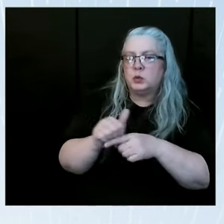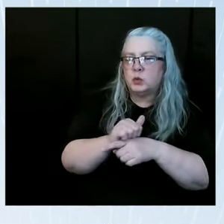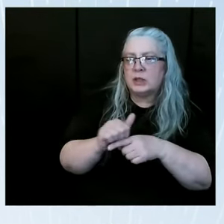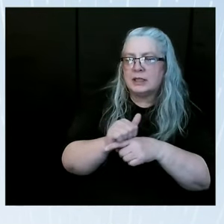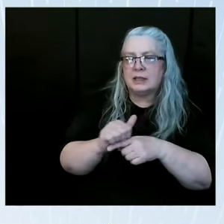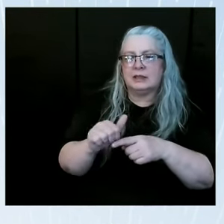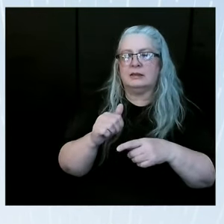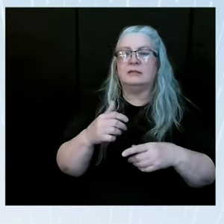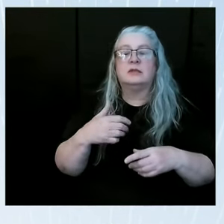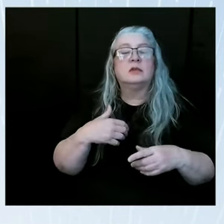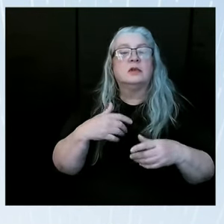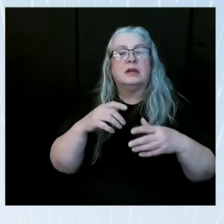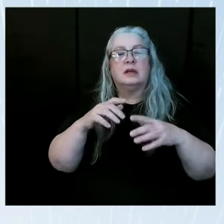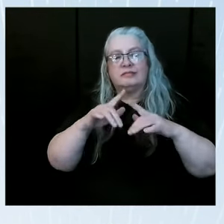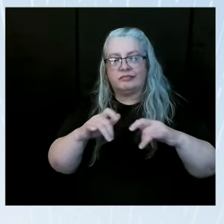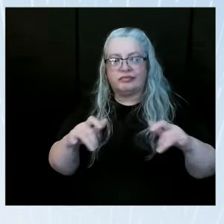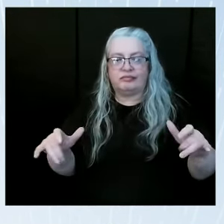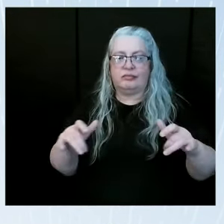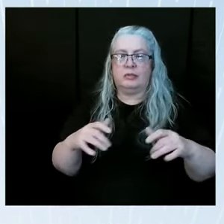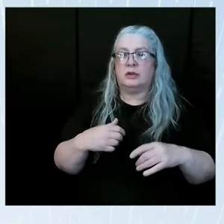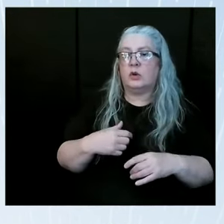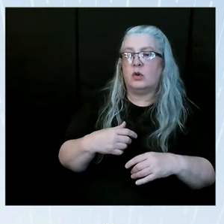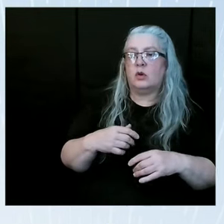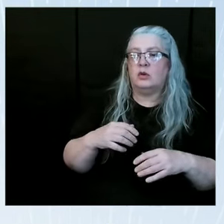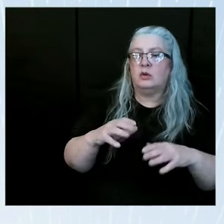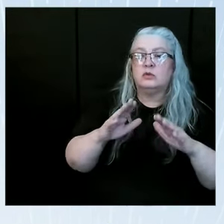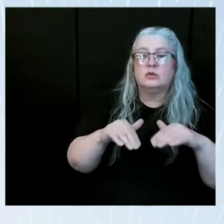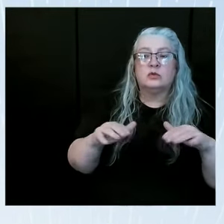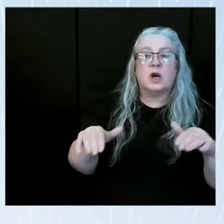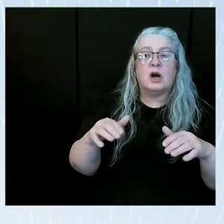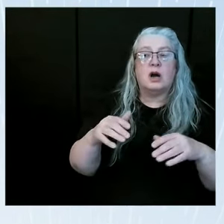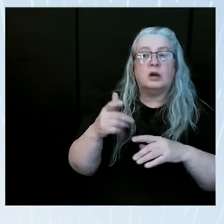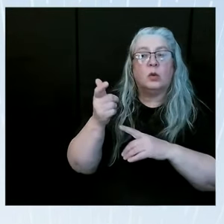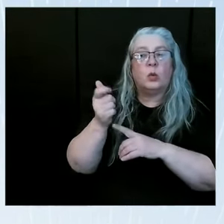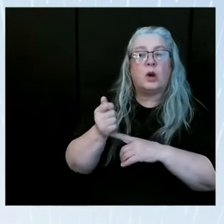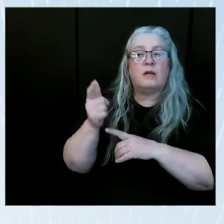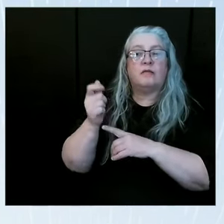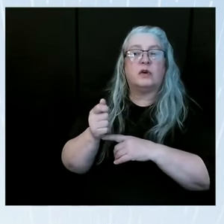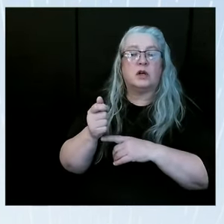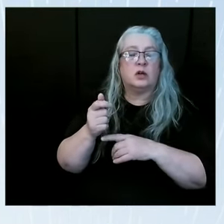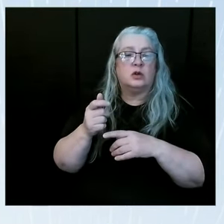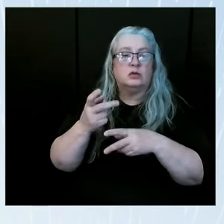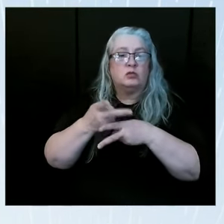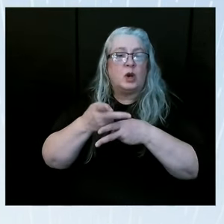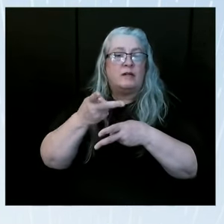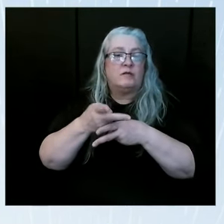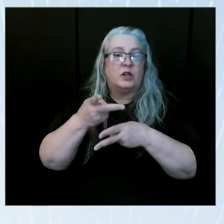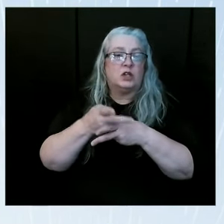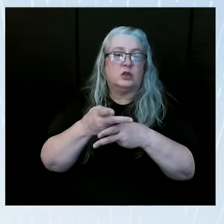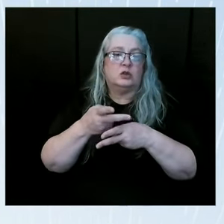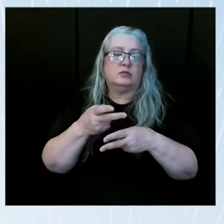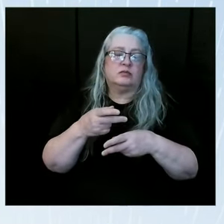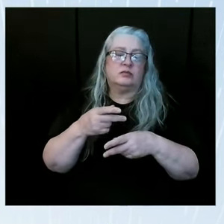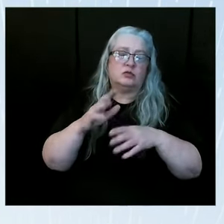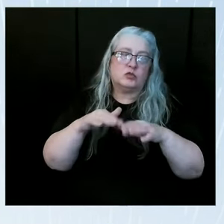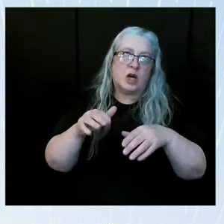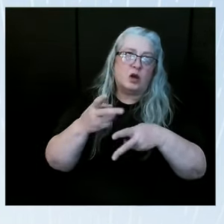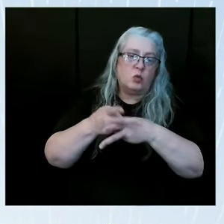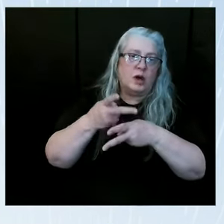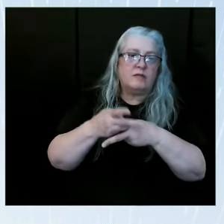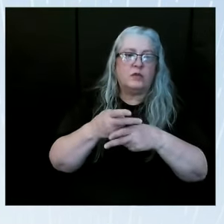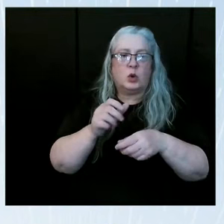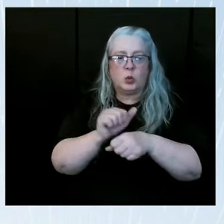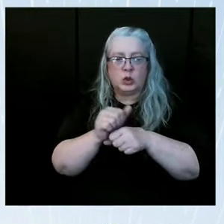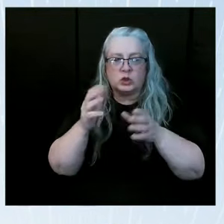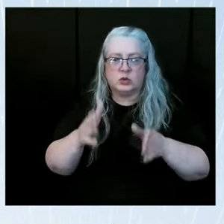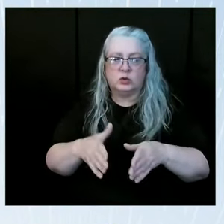experience. Last month as well, ACF also announced a $2.5 million funding grant for schools to develop